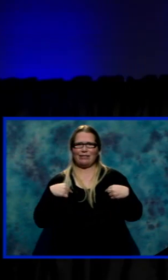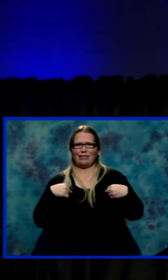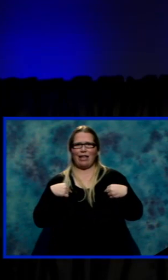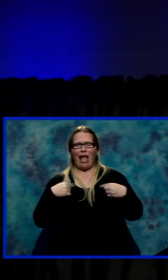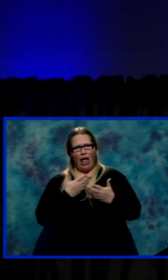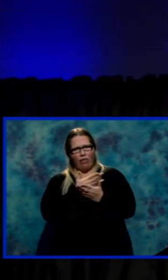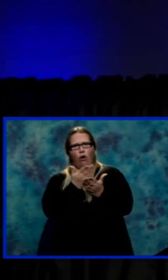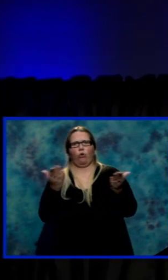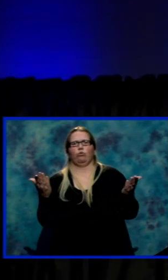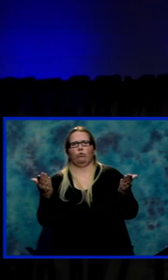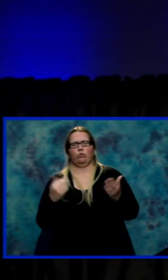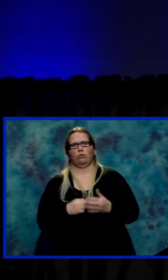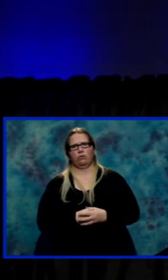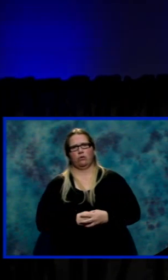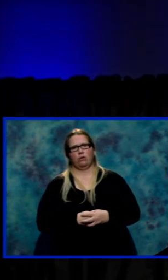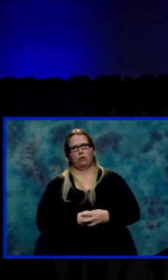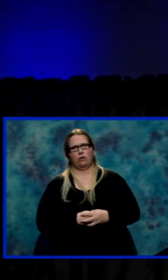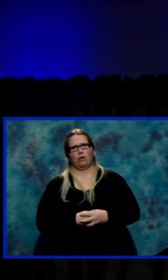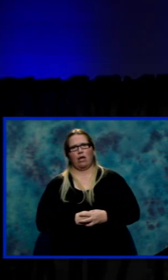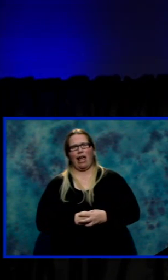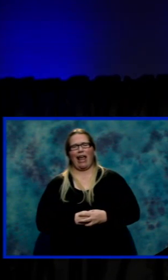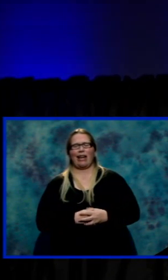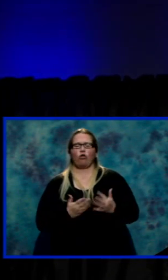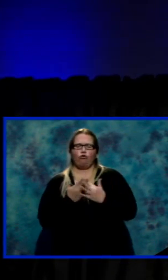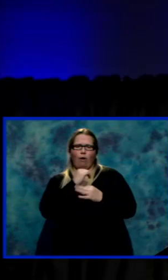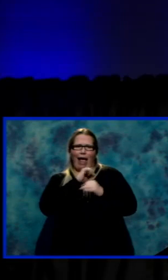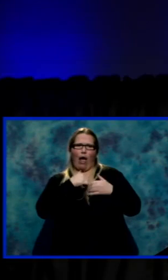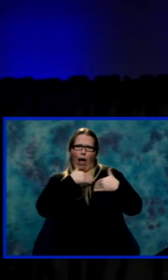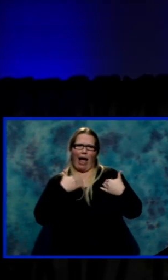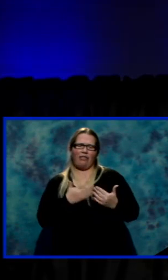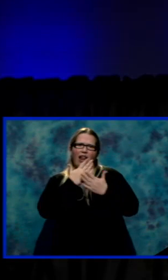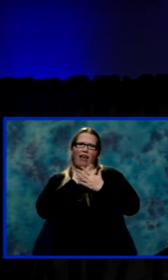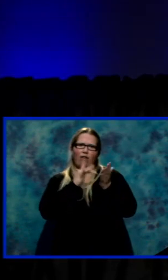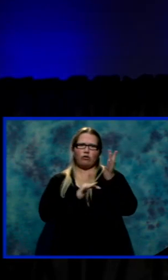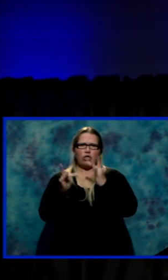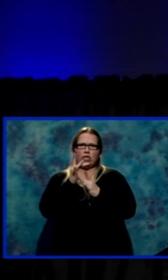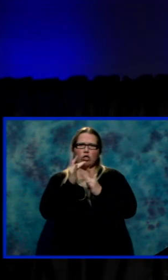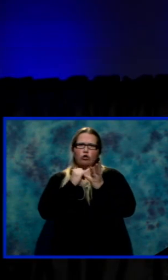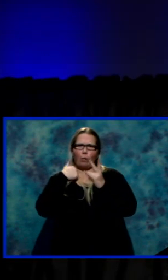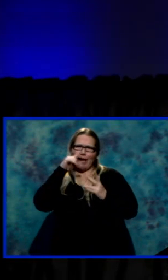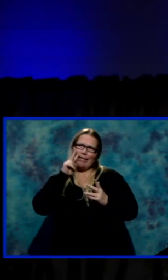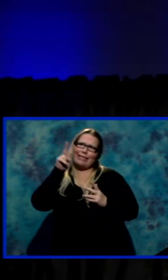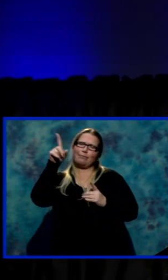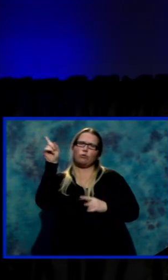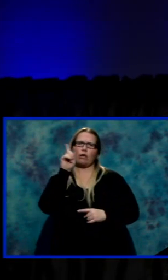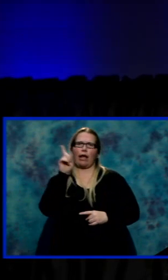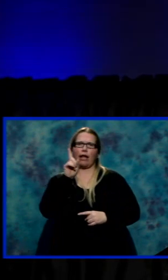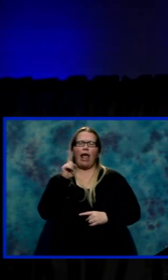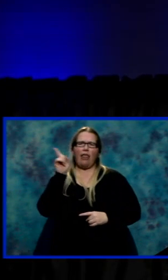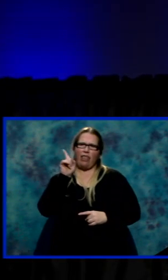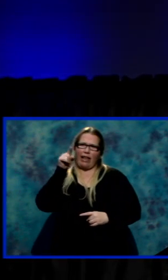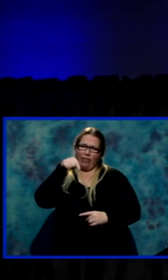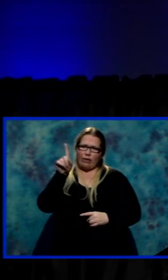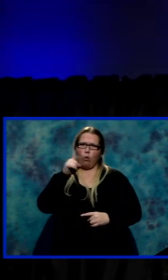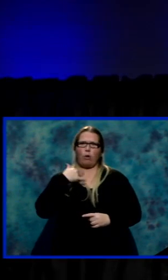leading out, and pressing upon our hearts, Lord, the love of Jesus. May we see him today. Oh, Lord, that's what we call for in